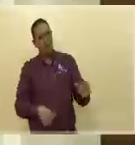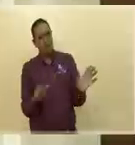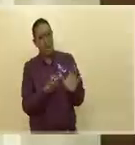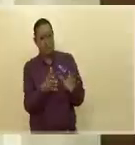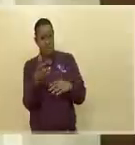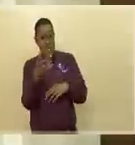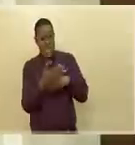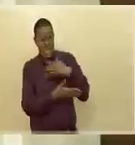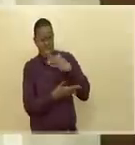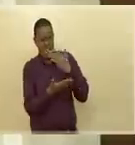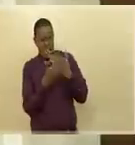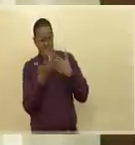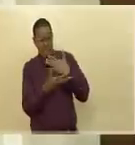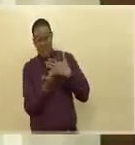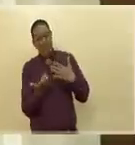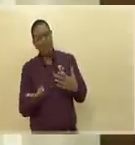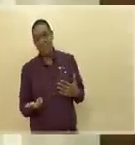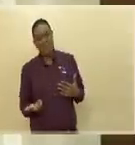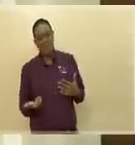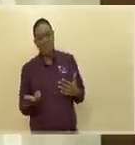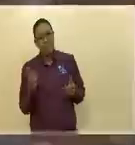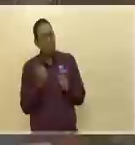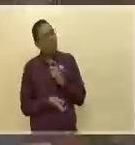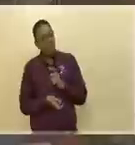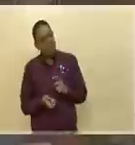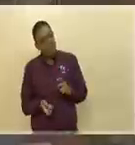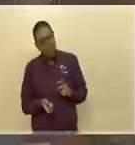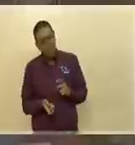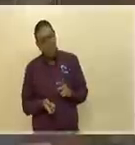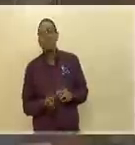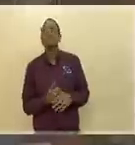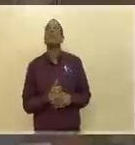converted or subverted. So